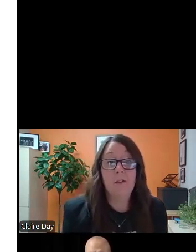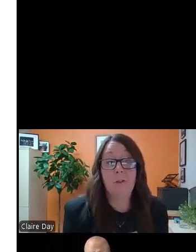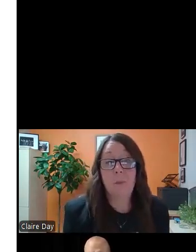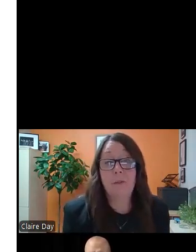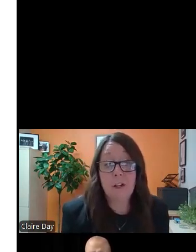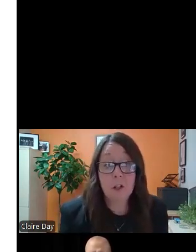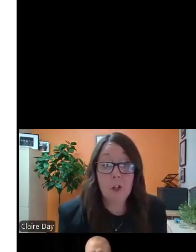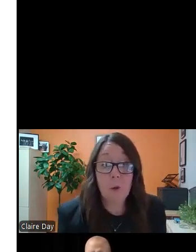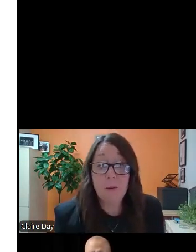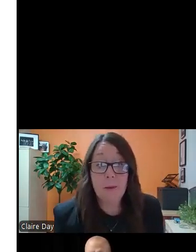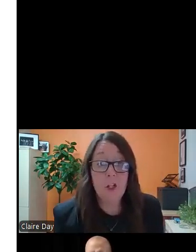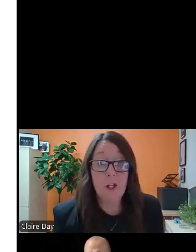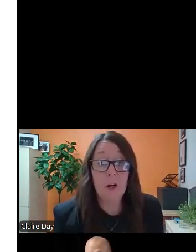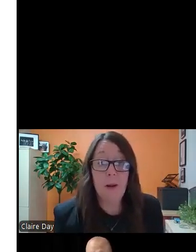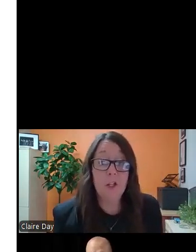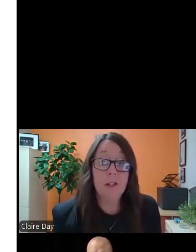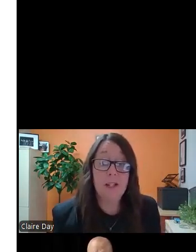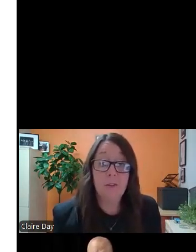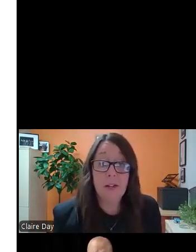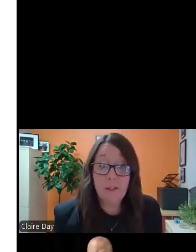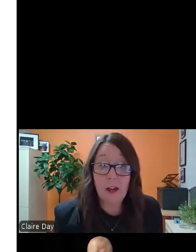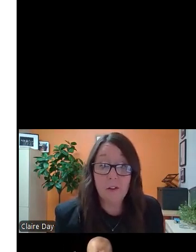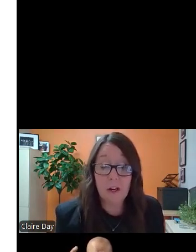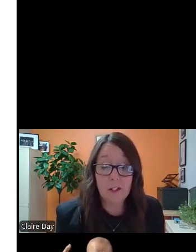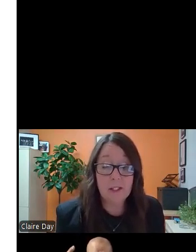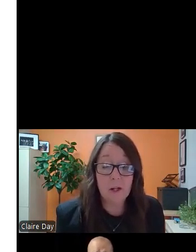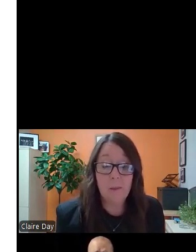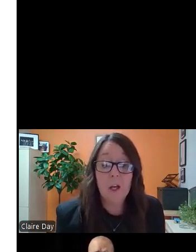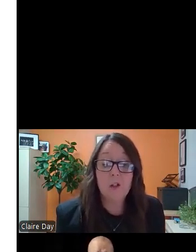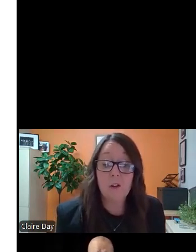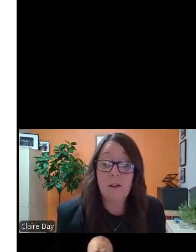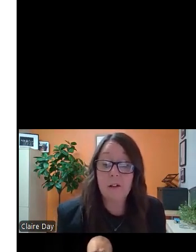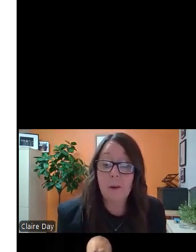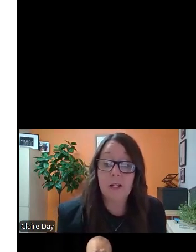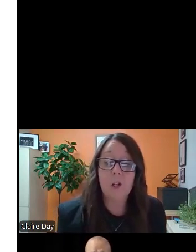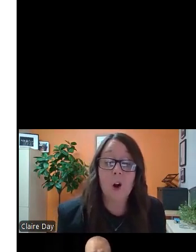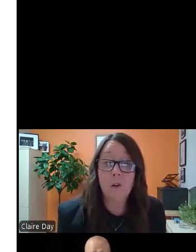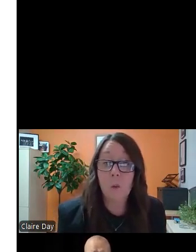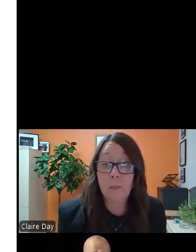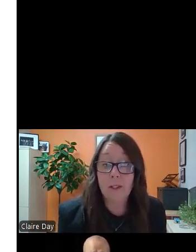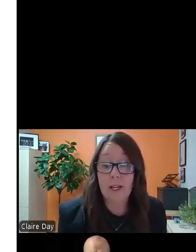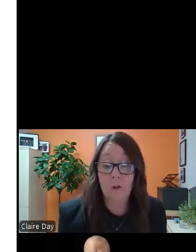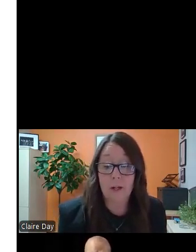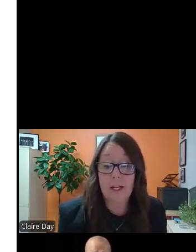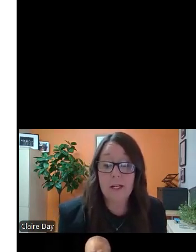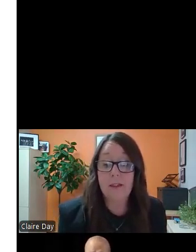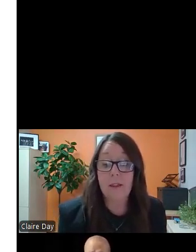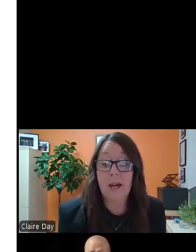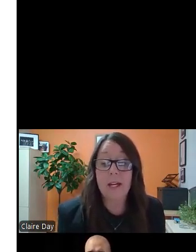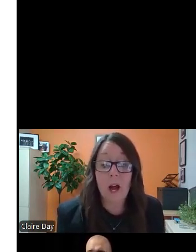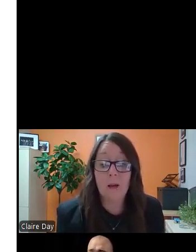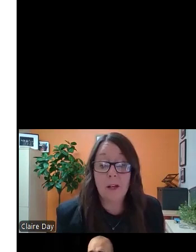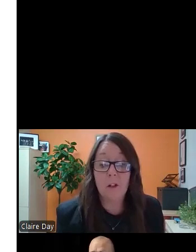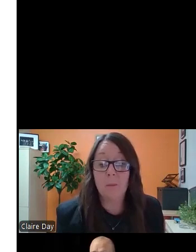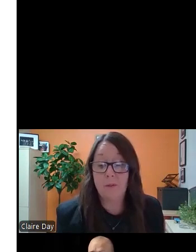And then for professionals who help dementia care patients navigate the healthcare system, survey respondents overwhelmingly agreed